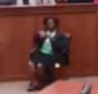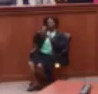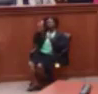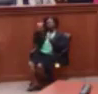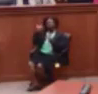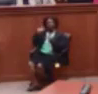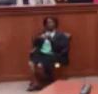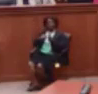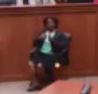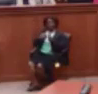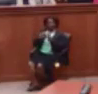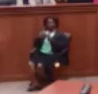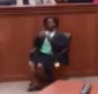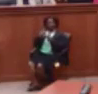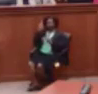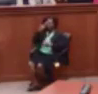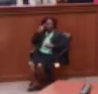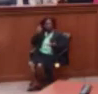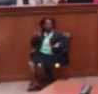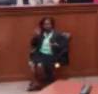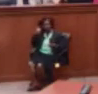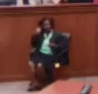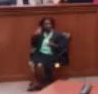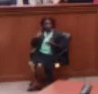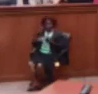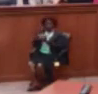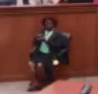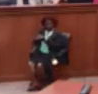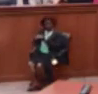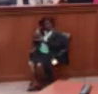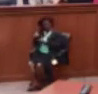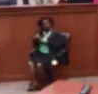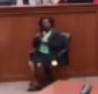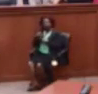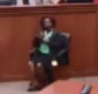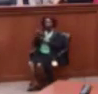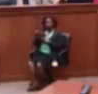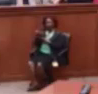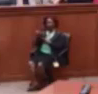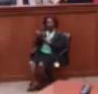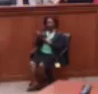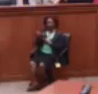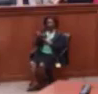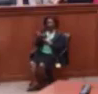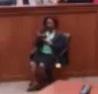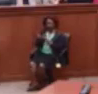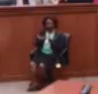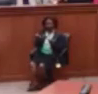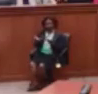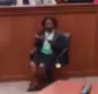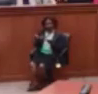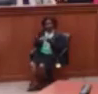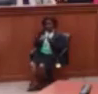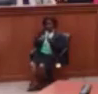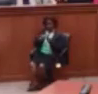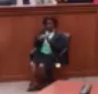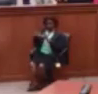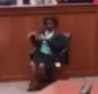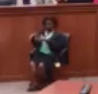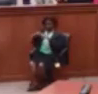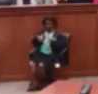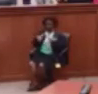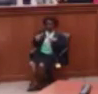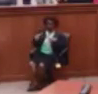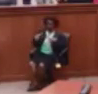find, or is it collaboration and parties not being able to work fast enough together?